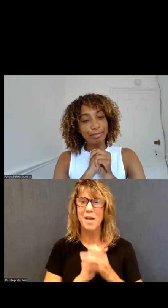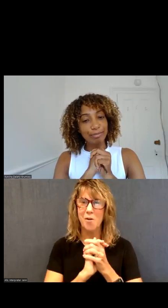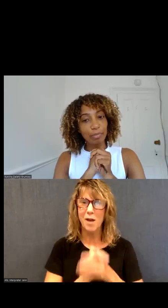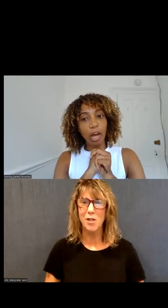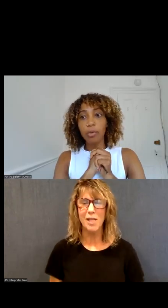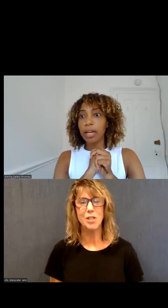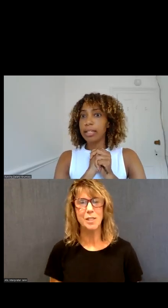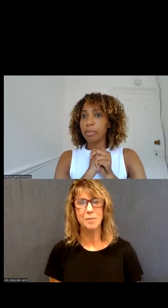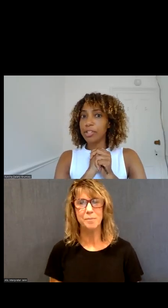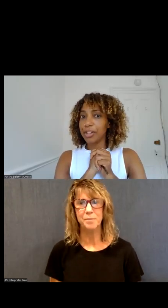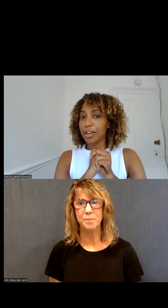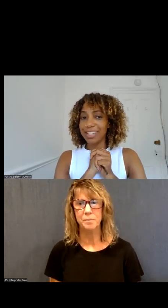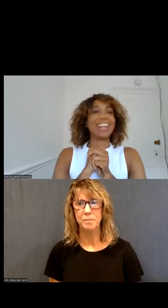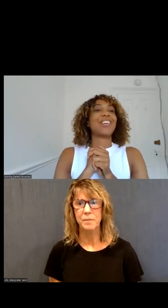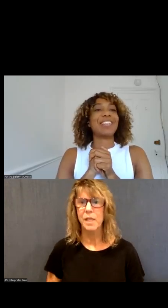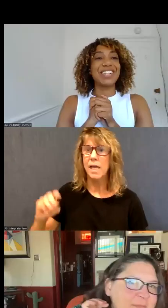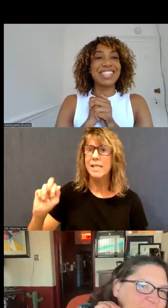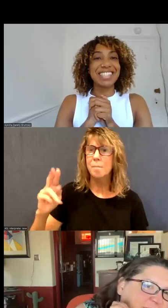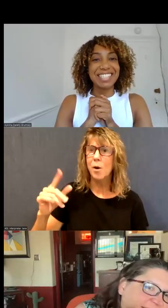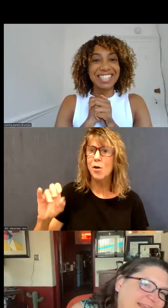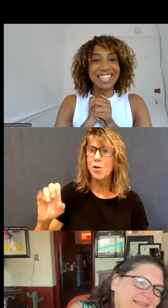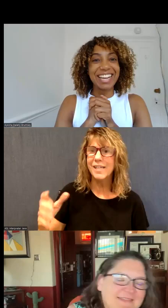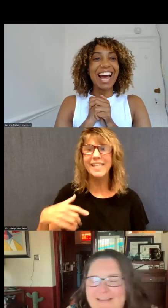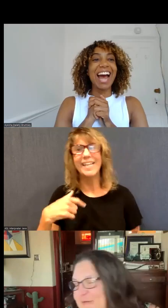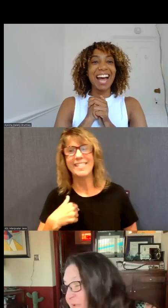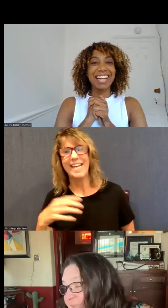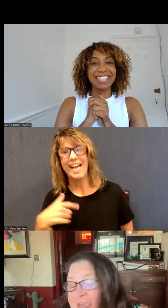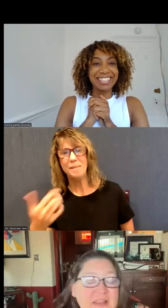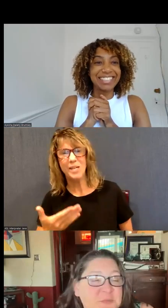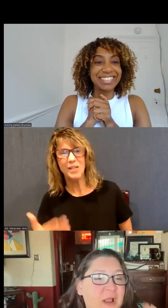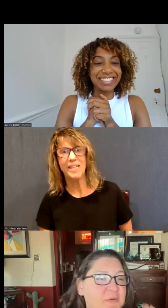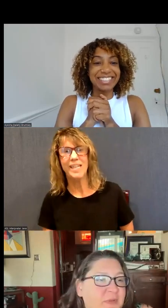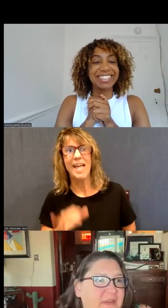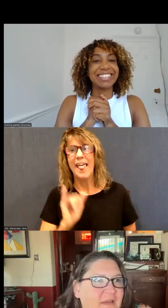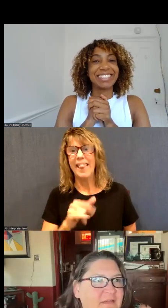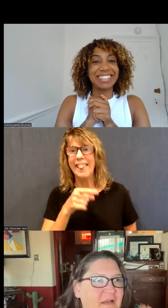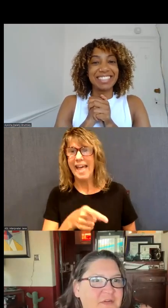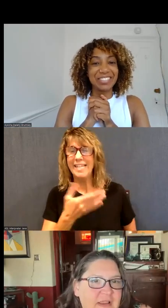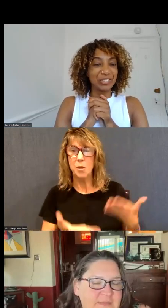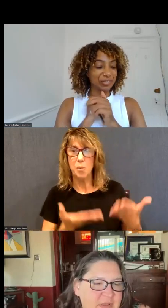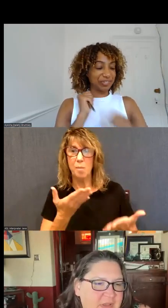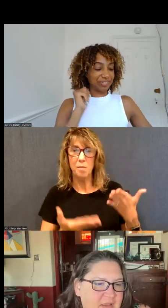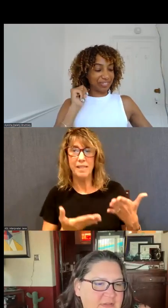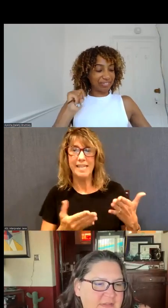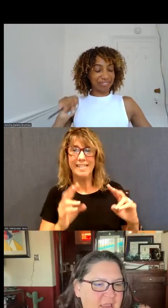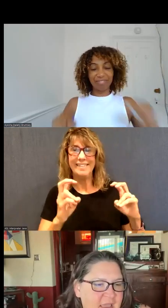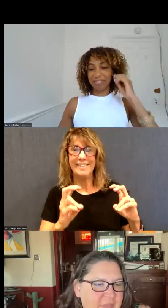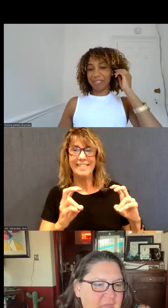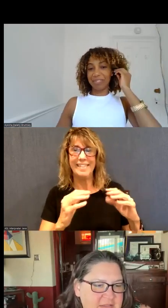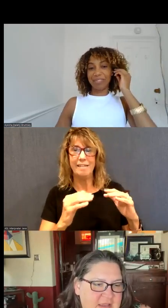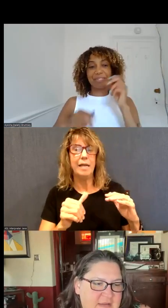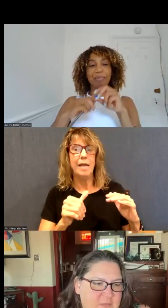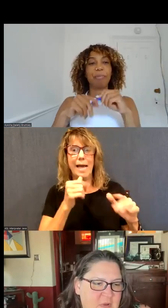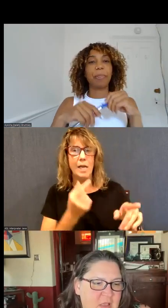Congratulations. Yeah. Oh yeah, is Margie on? Yeah, go ahead. I am Margie. here. Yes. And that's probably an underestimate because